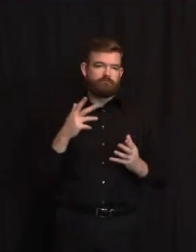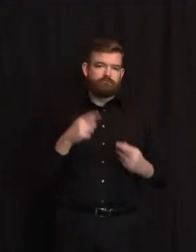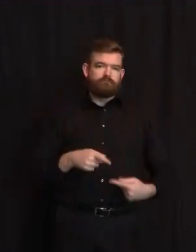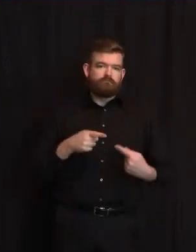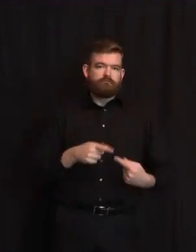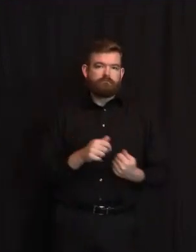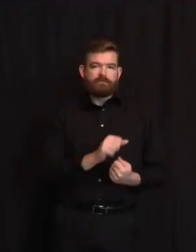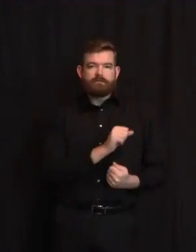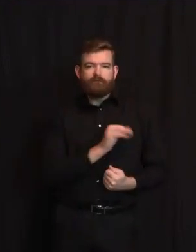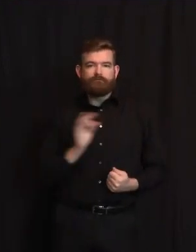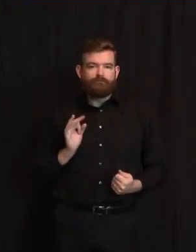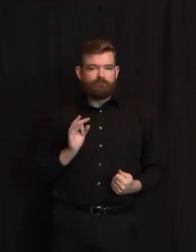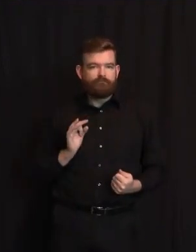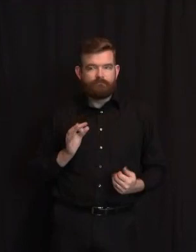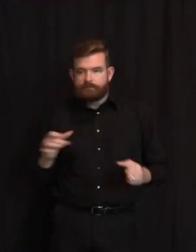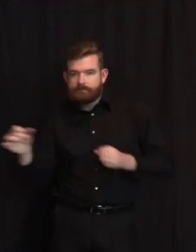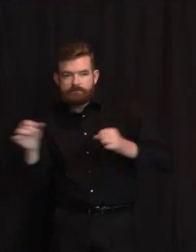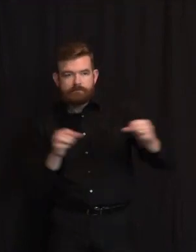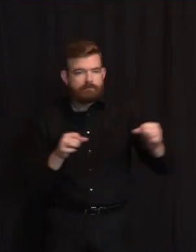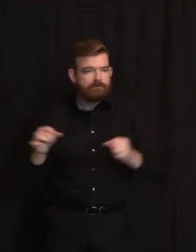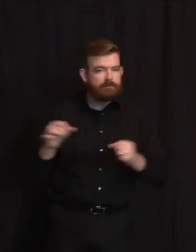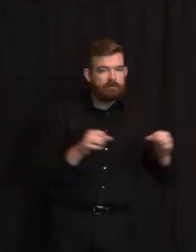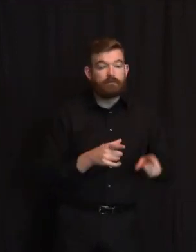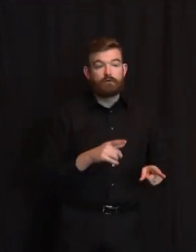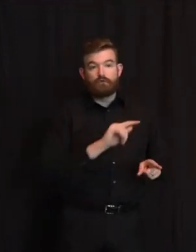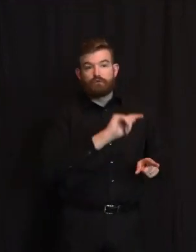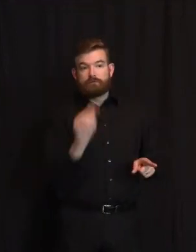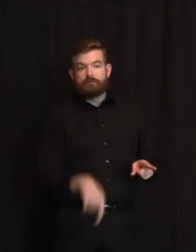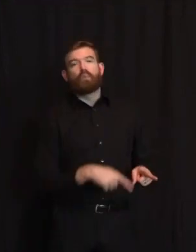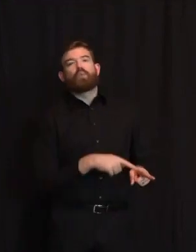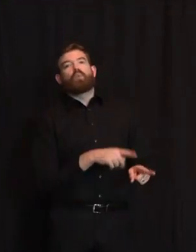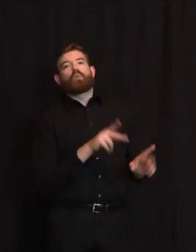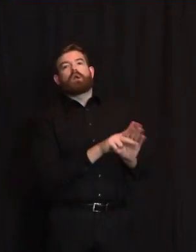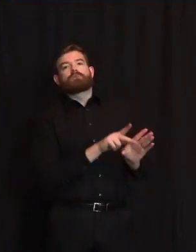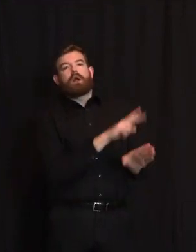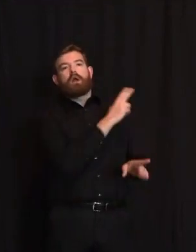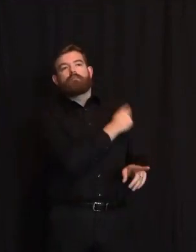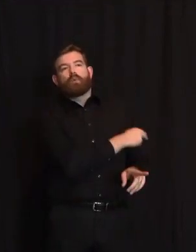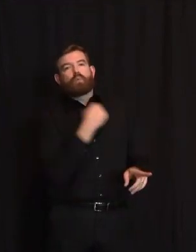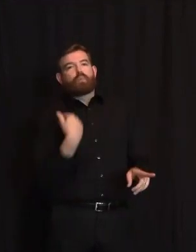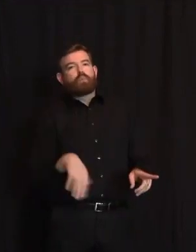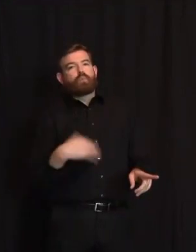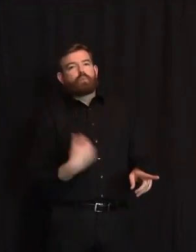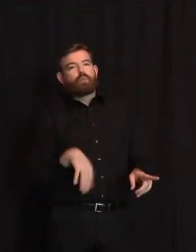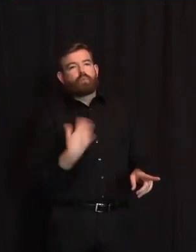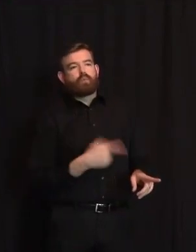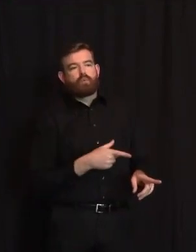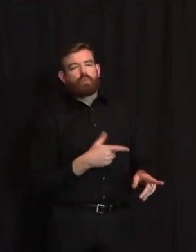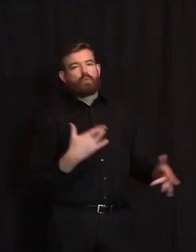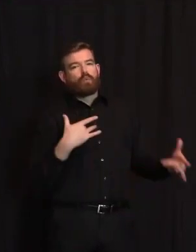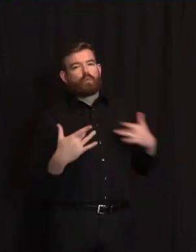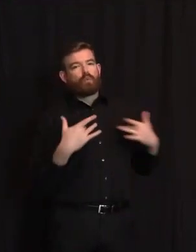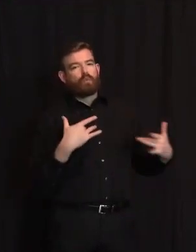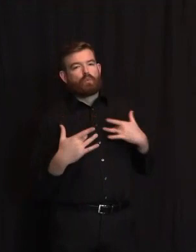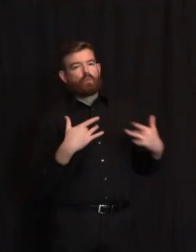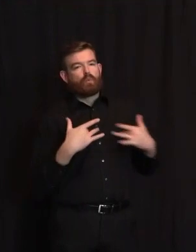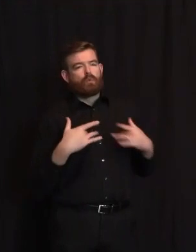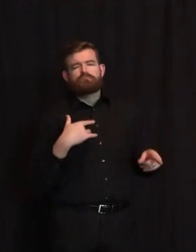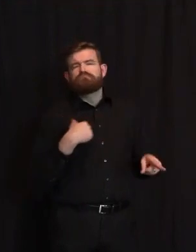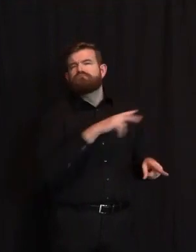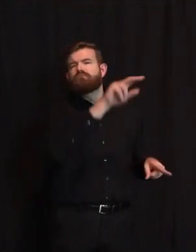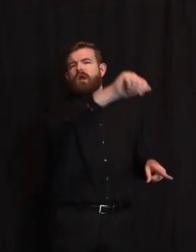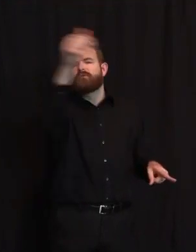the whole workforce is something that we're keeping an eye on. But Trenton Psych is a little bit more concerning, as you know, compared to the